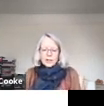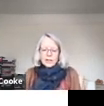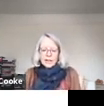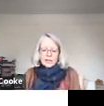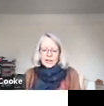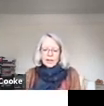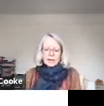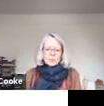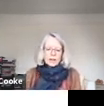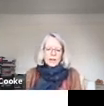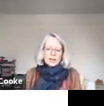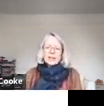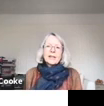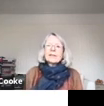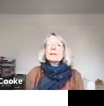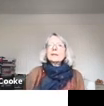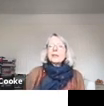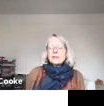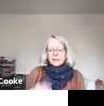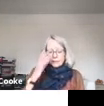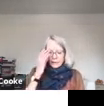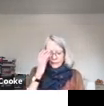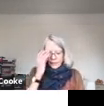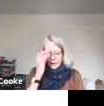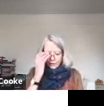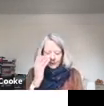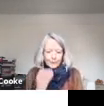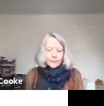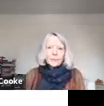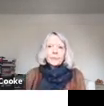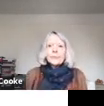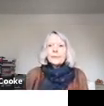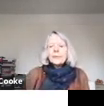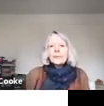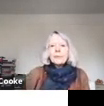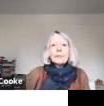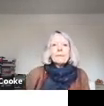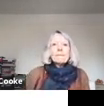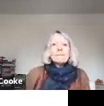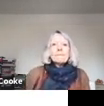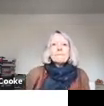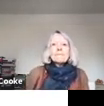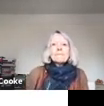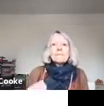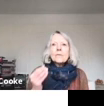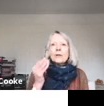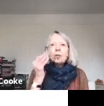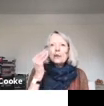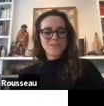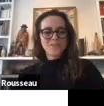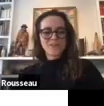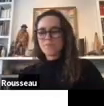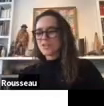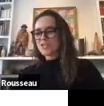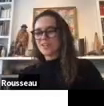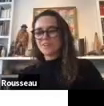modernist genealogy that prioritizes the decorative? Thank you. Thank